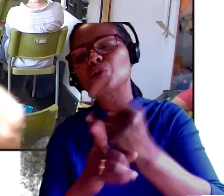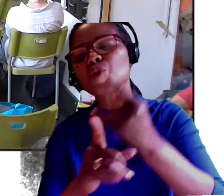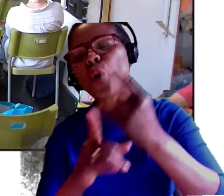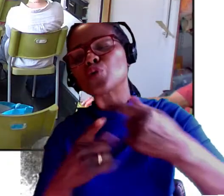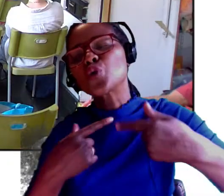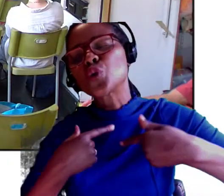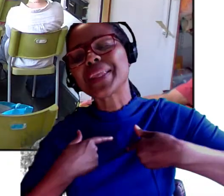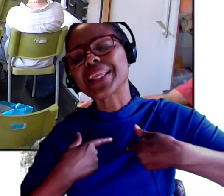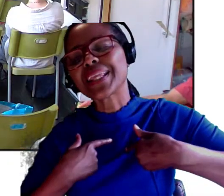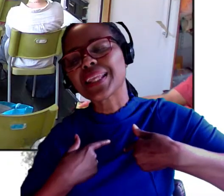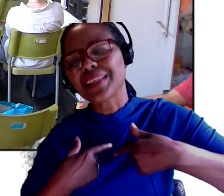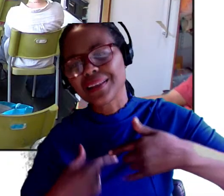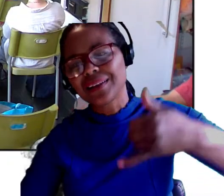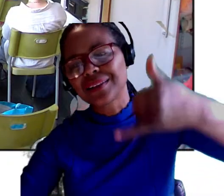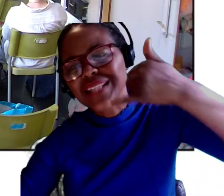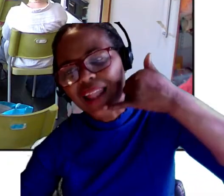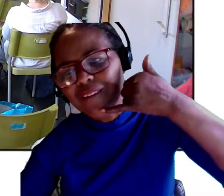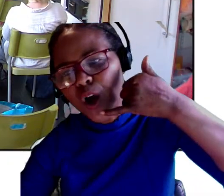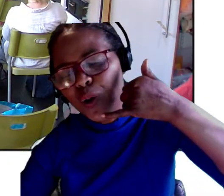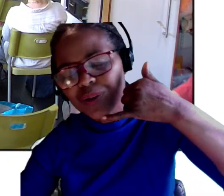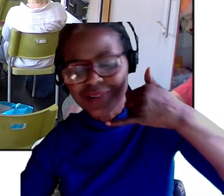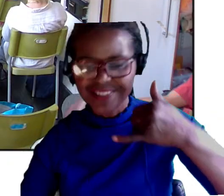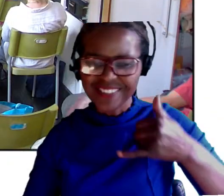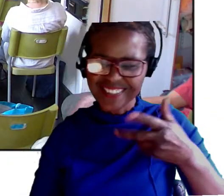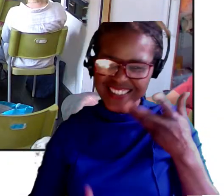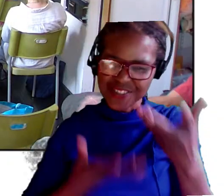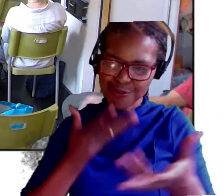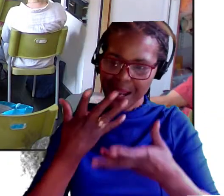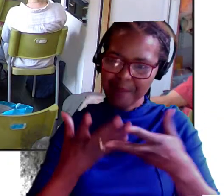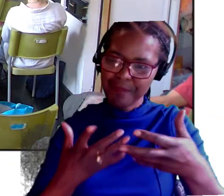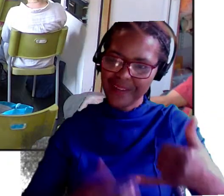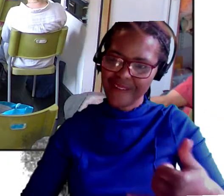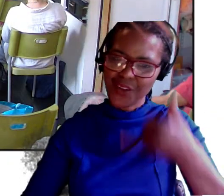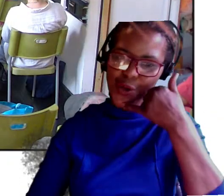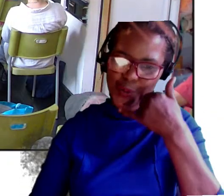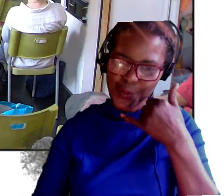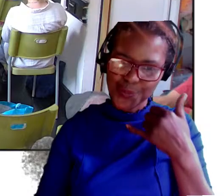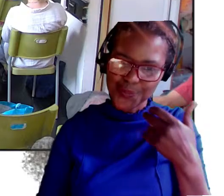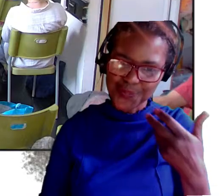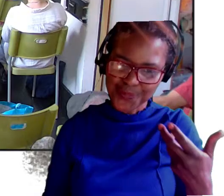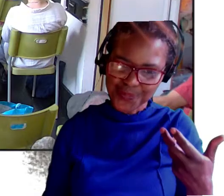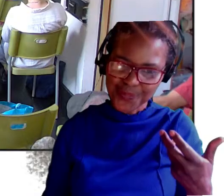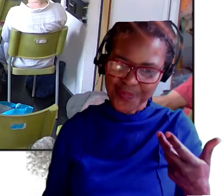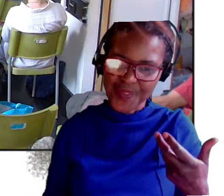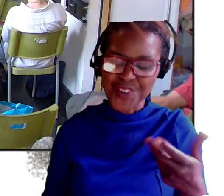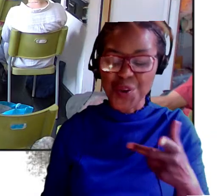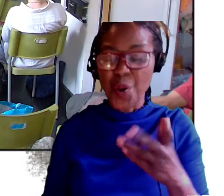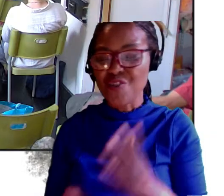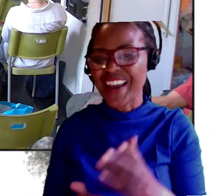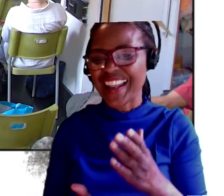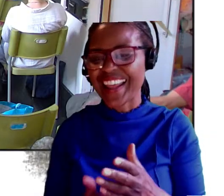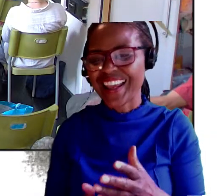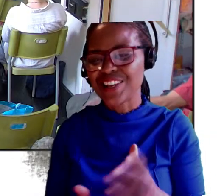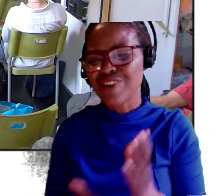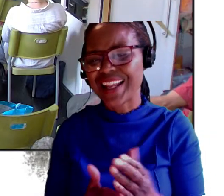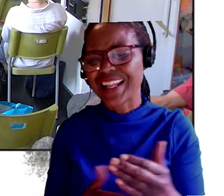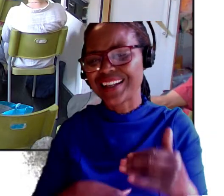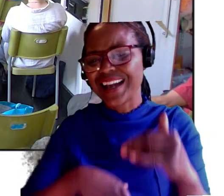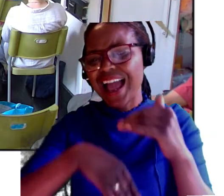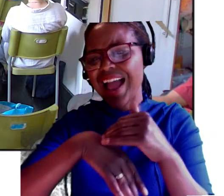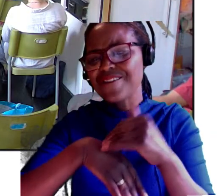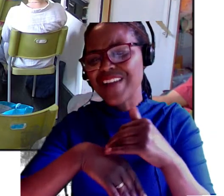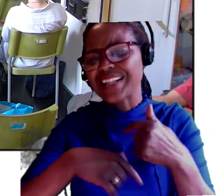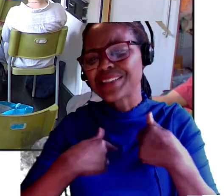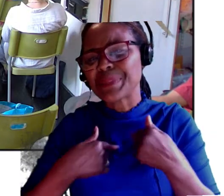his descriptions of tech on that sort of level that have always been deeply affecting to me and have inspired me to kind of like think about